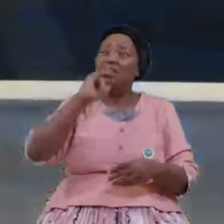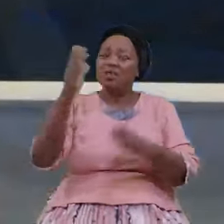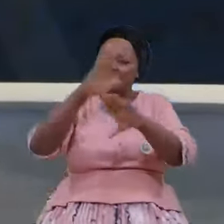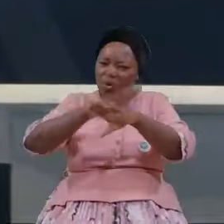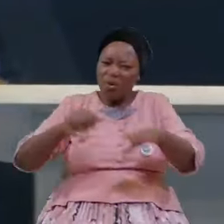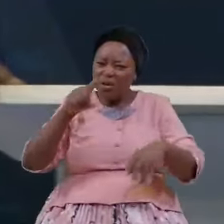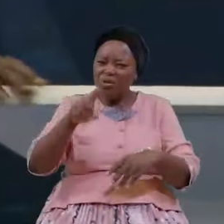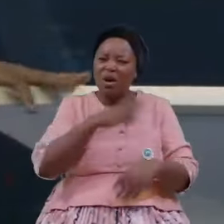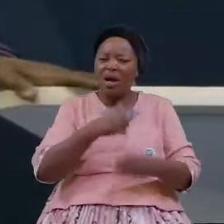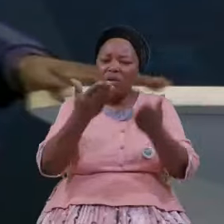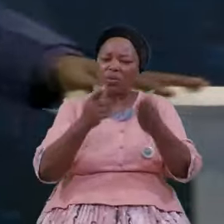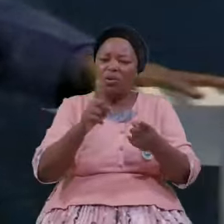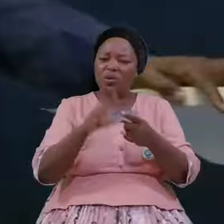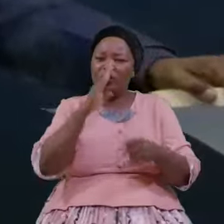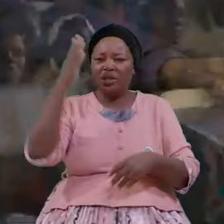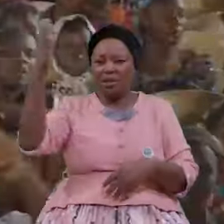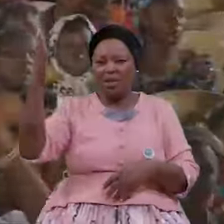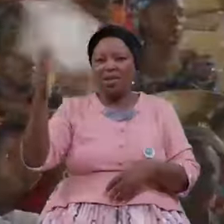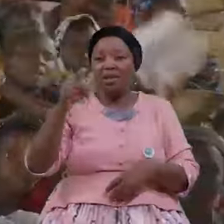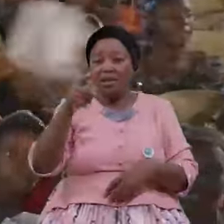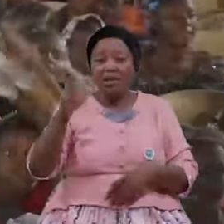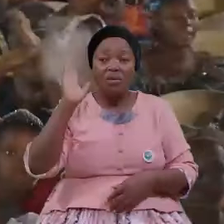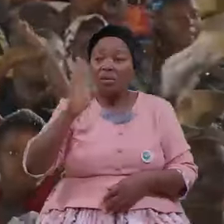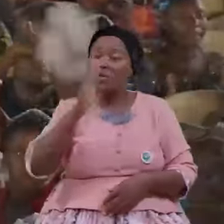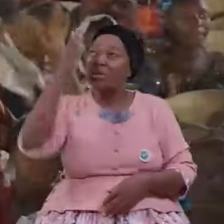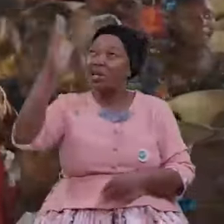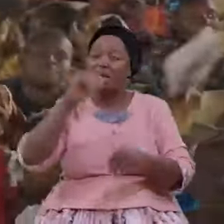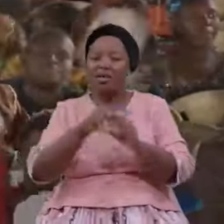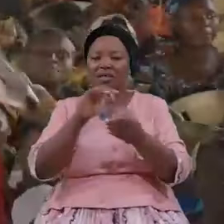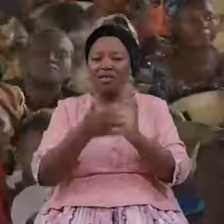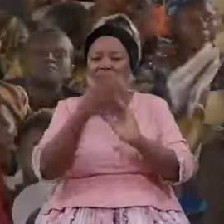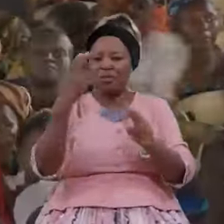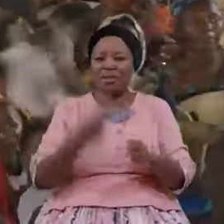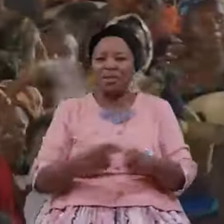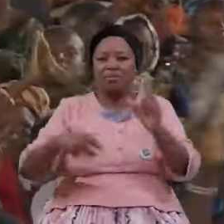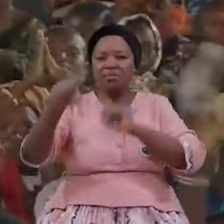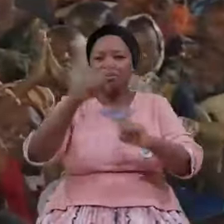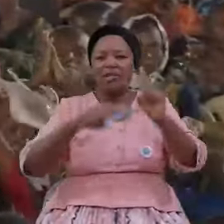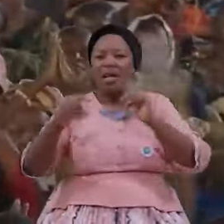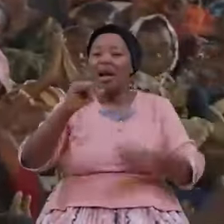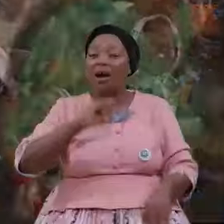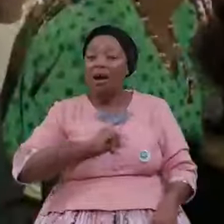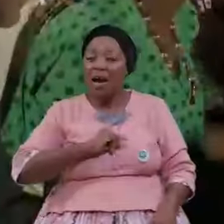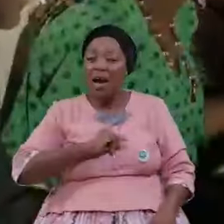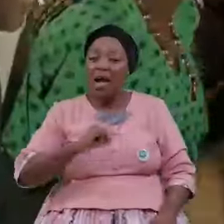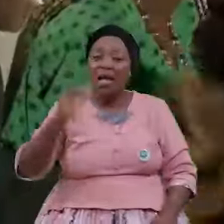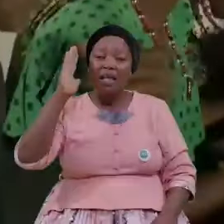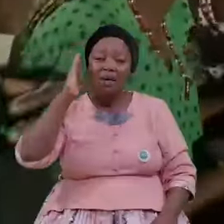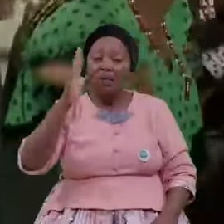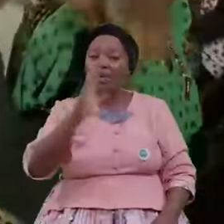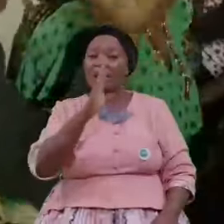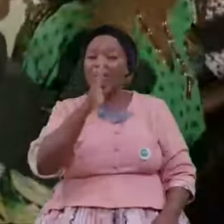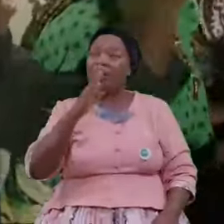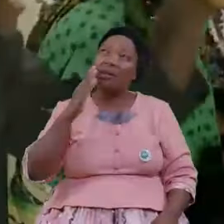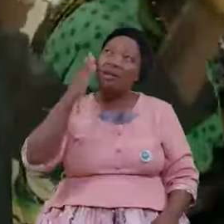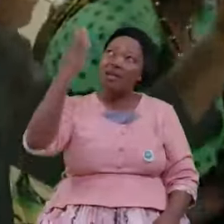be there. You will be there. I will be there.